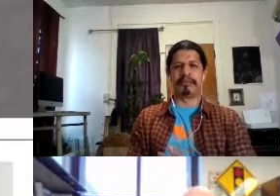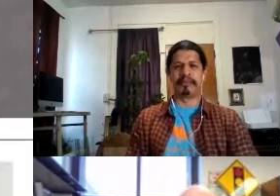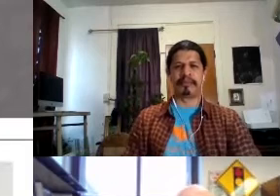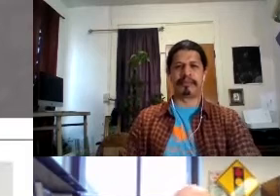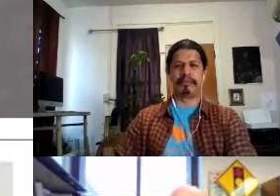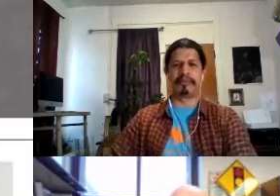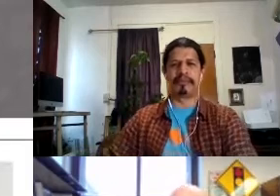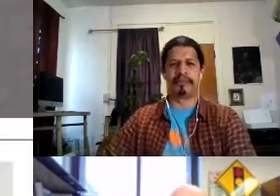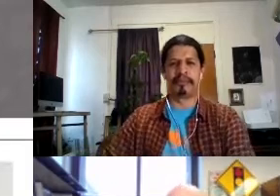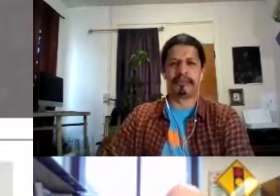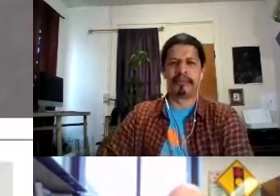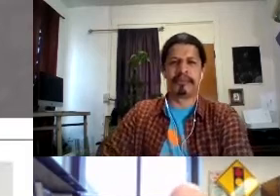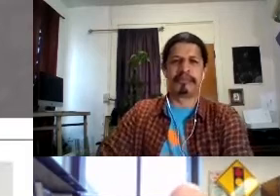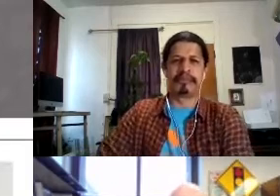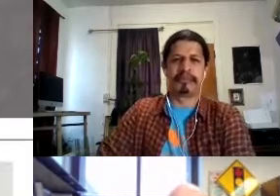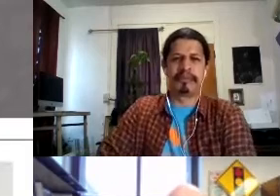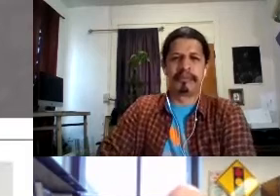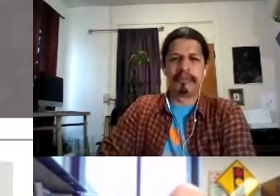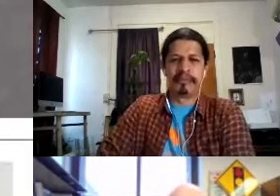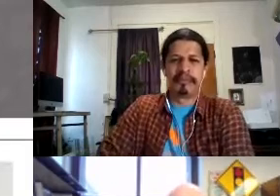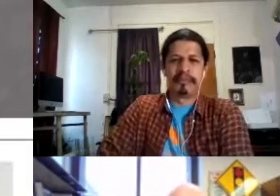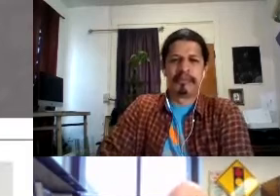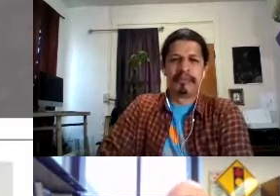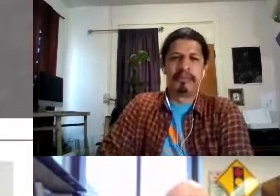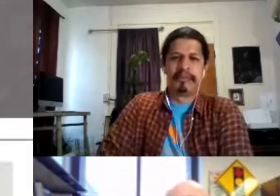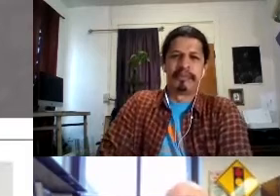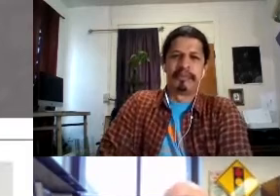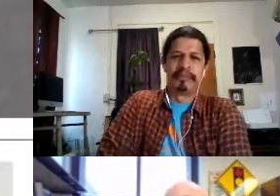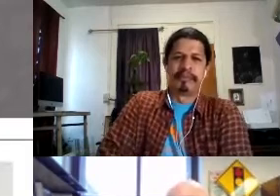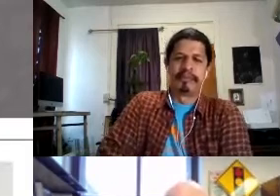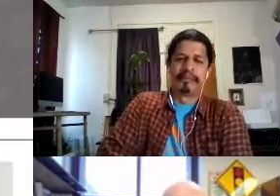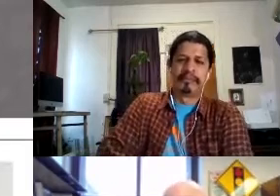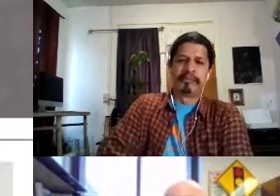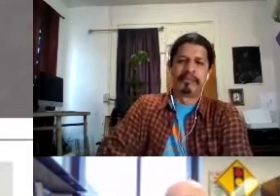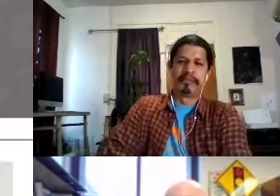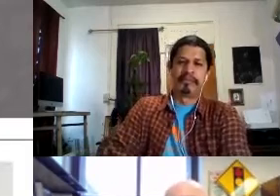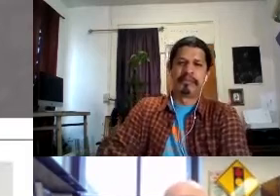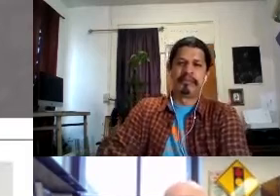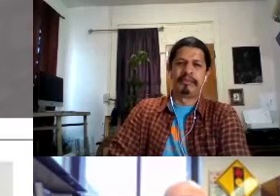connects into the phase 1 project of Brighton Road. Anytime that we are